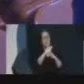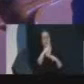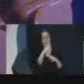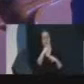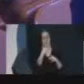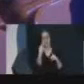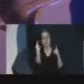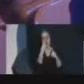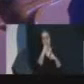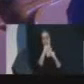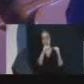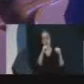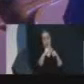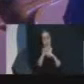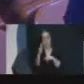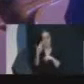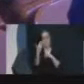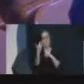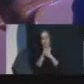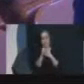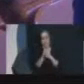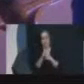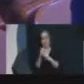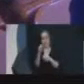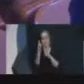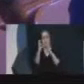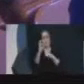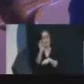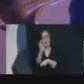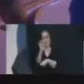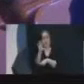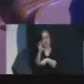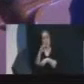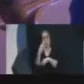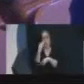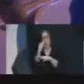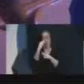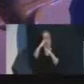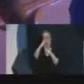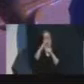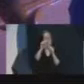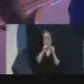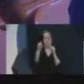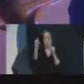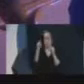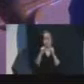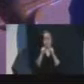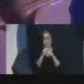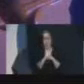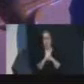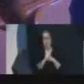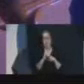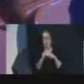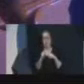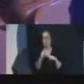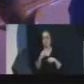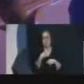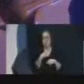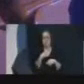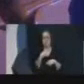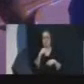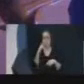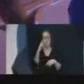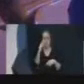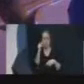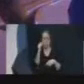In 5th grade, his scale score was a perfect 900, the top end of the advanced scale score range, which left me to wonder,